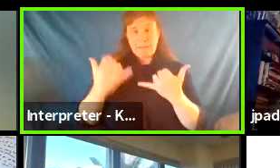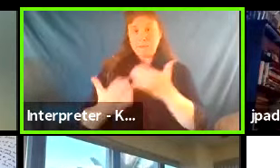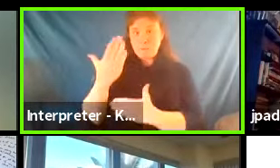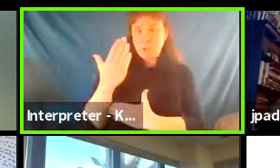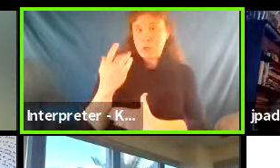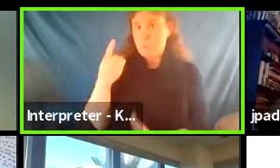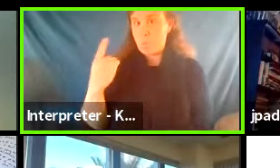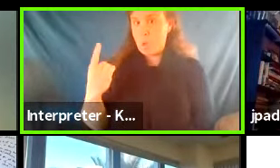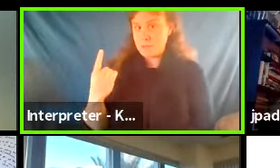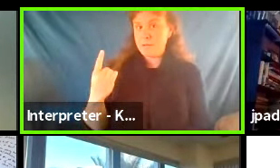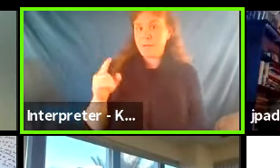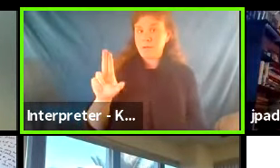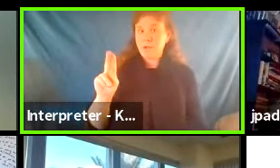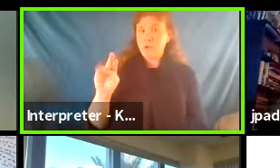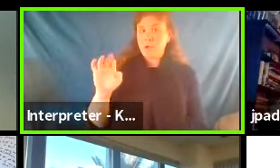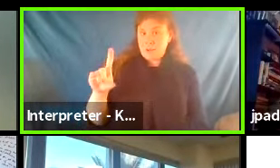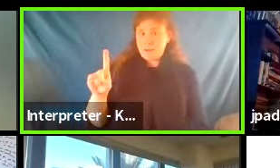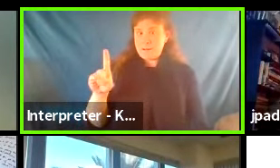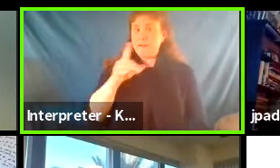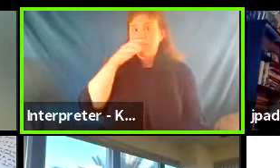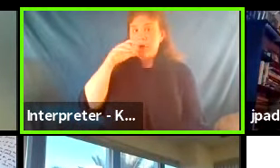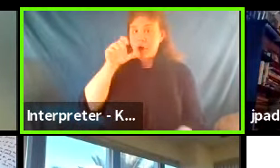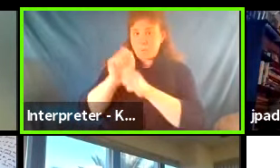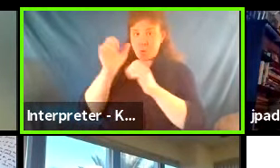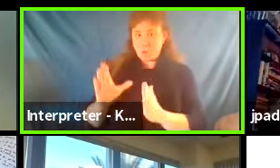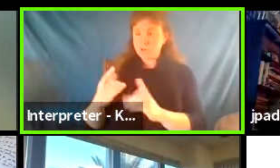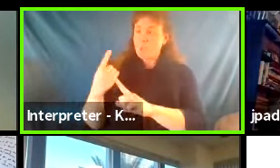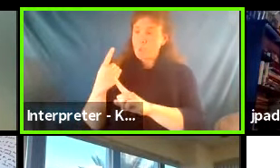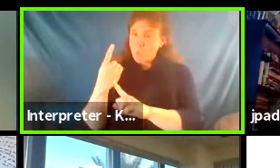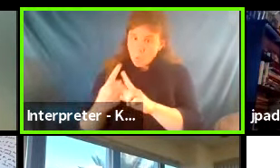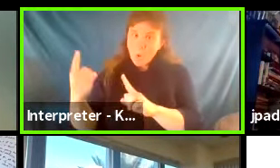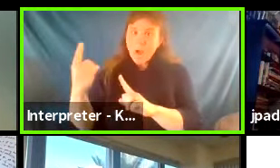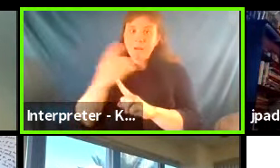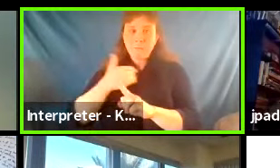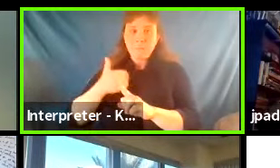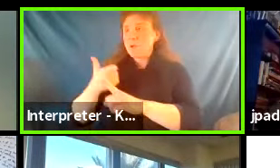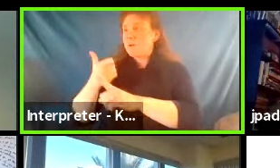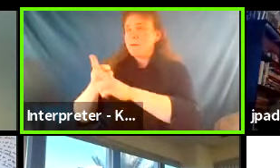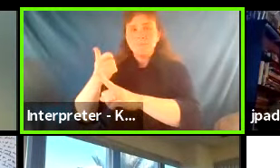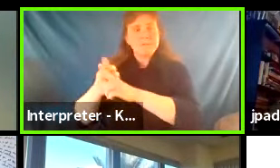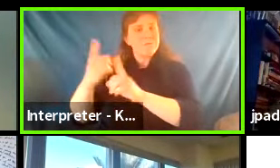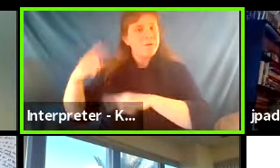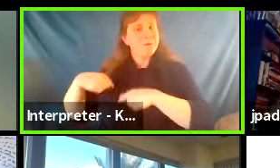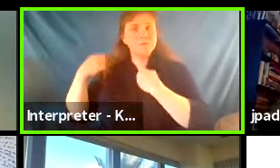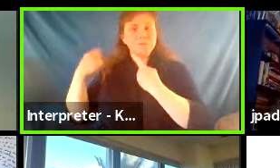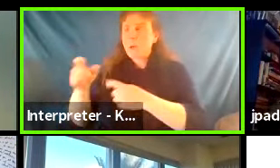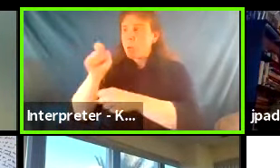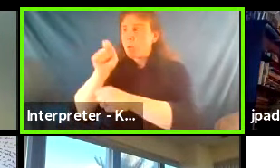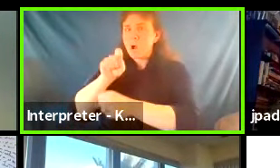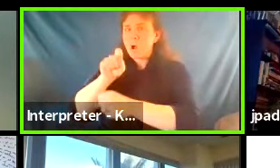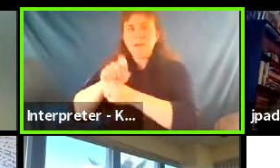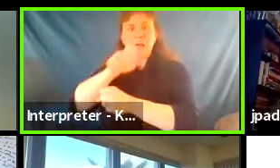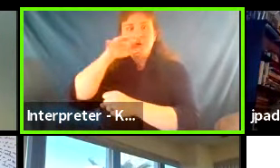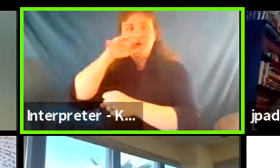Workers members, who's been an amazing leader and worked in agriculture for decades now,